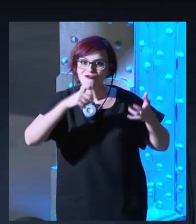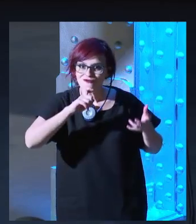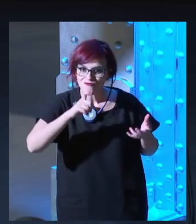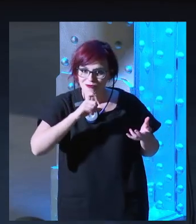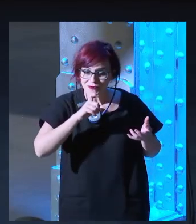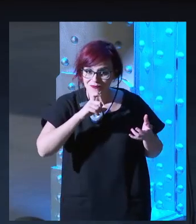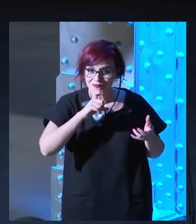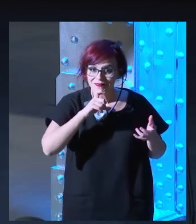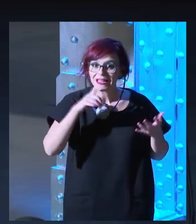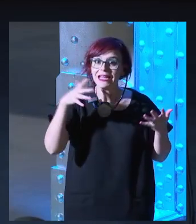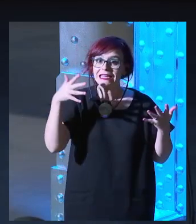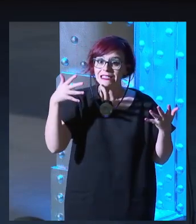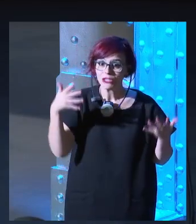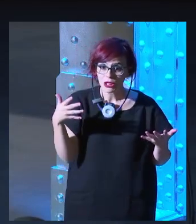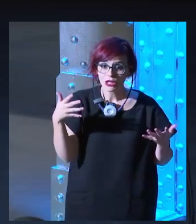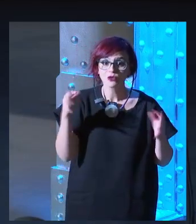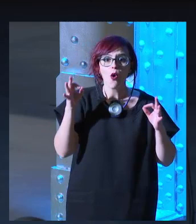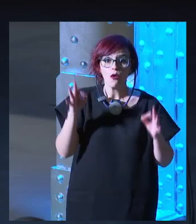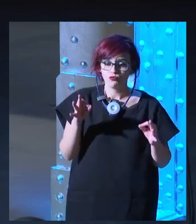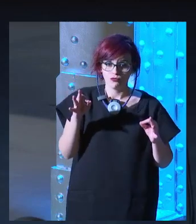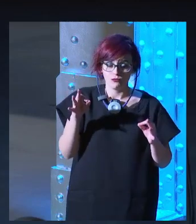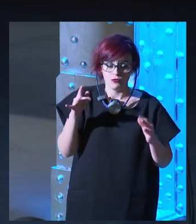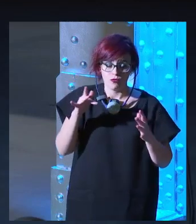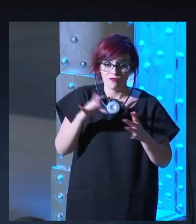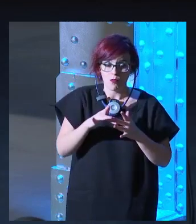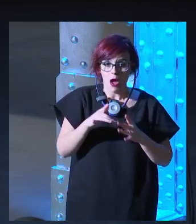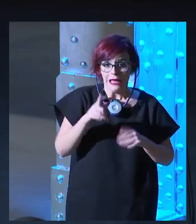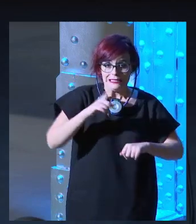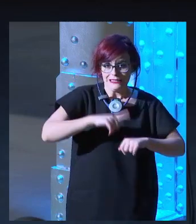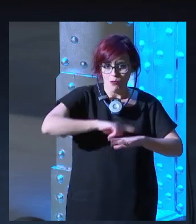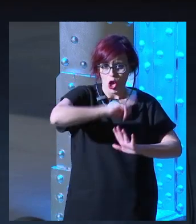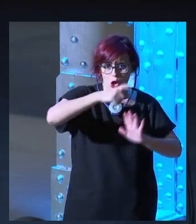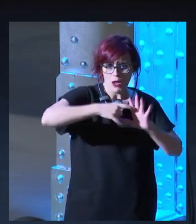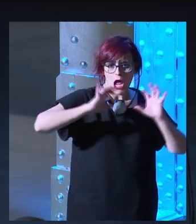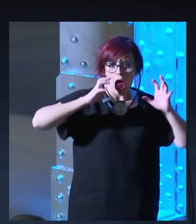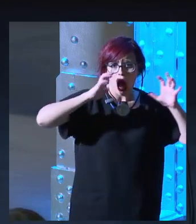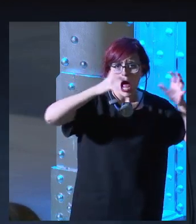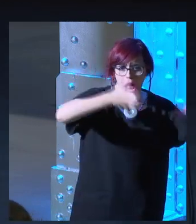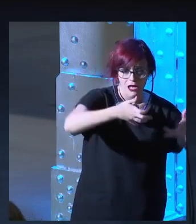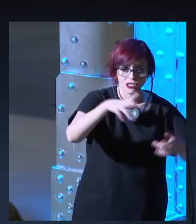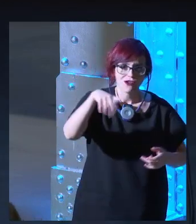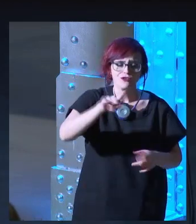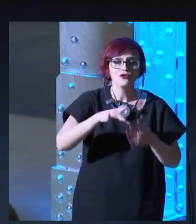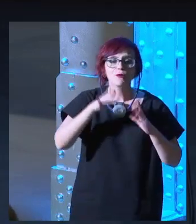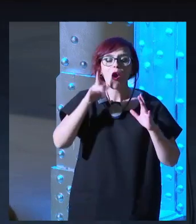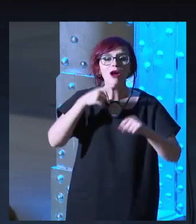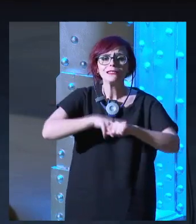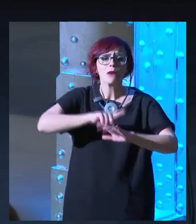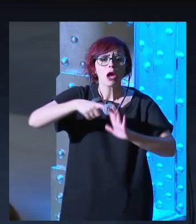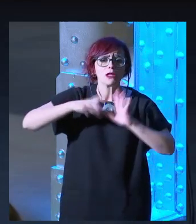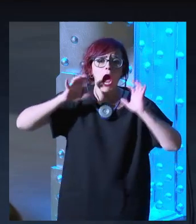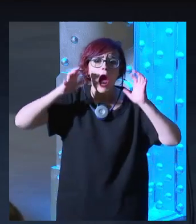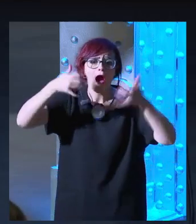So, I'm not angry all the time. I mean, there's a lot in this world to be angry about, isn't there? We live in a world of inequality and